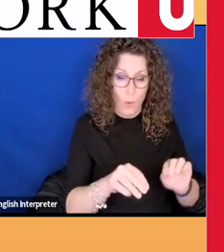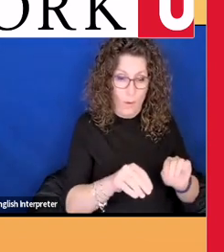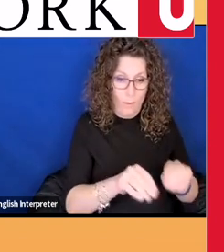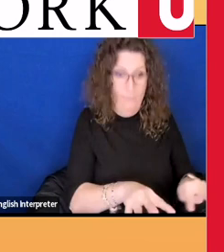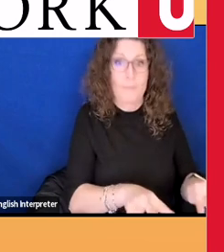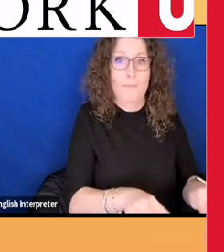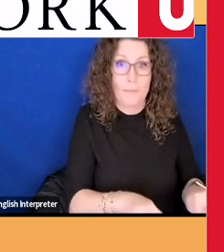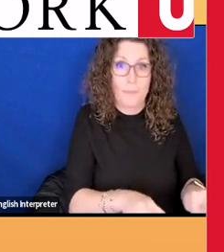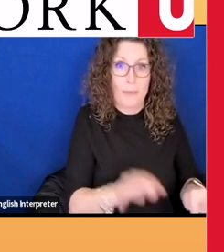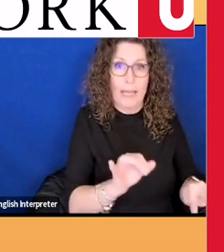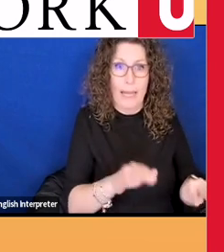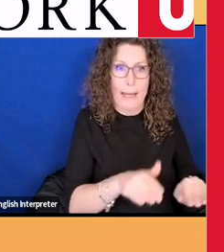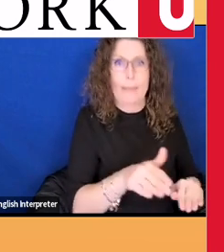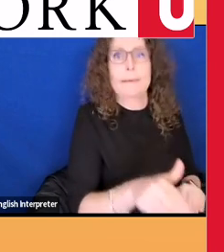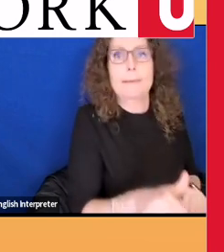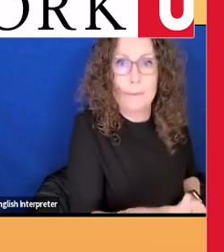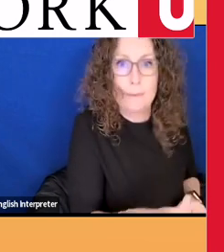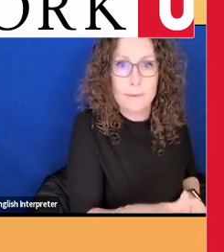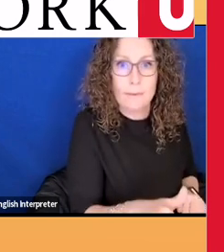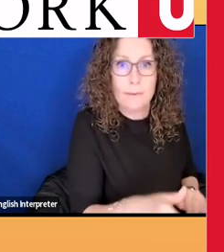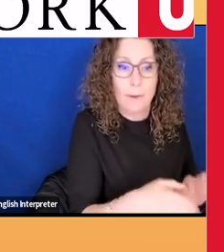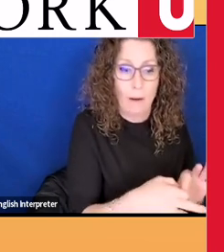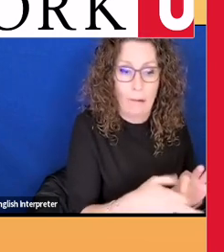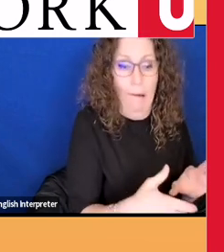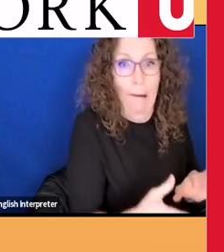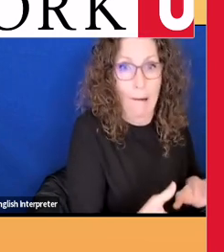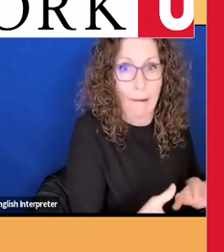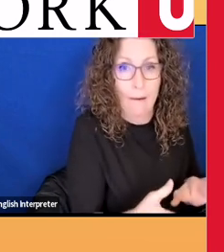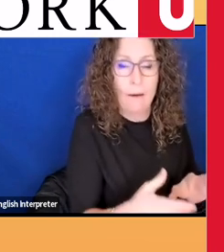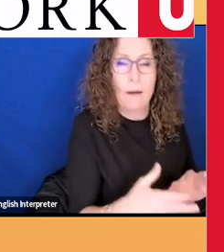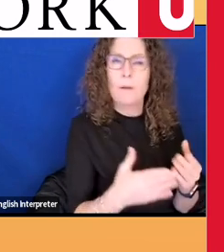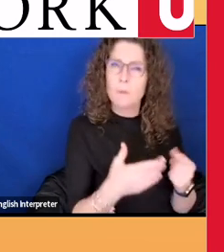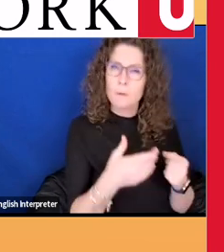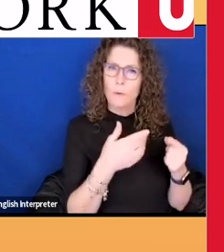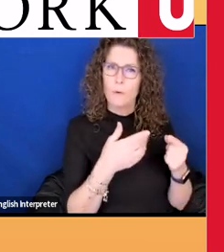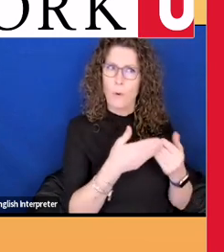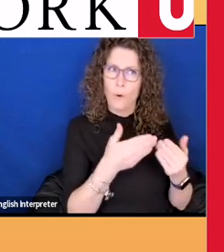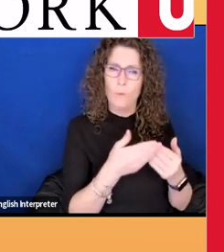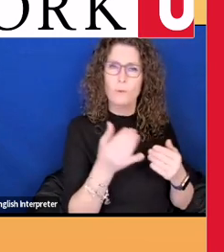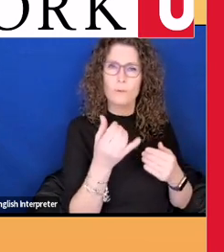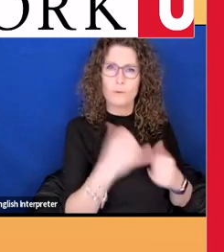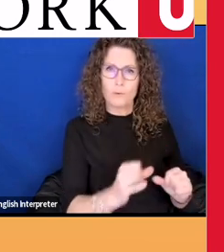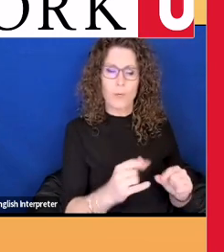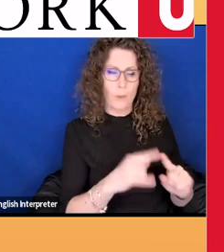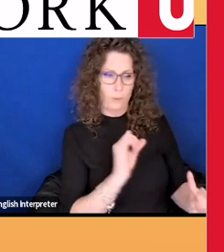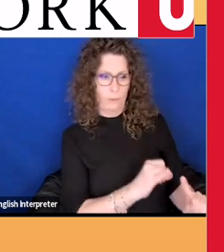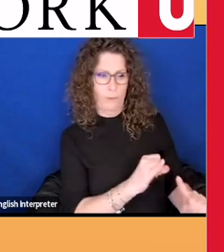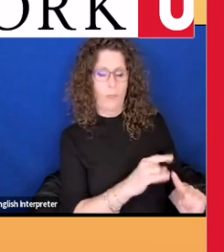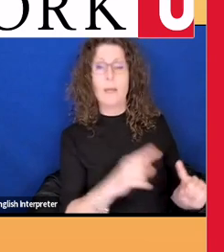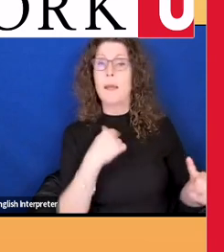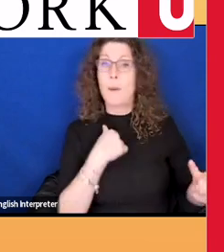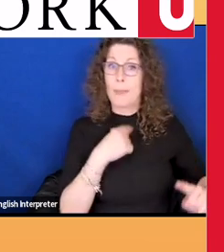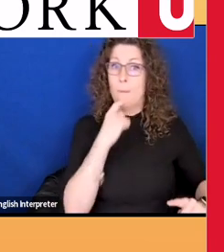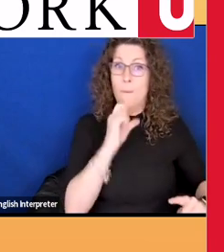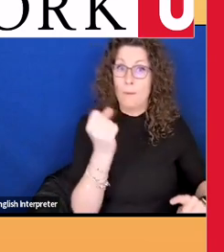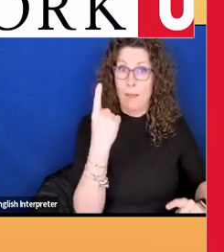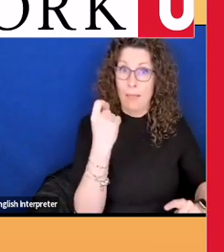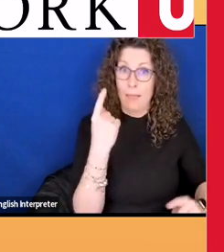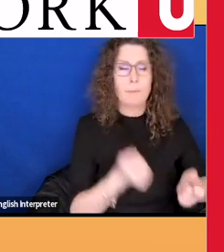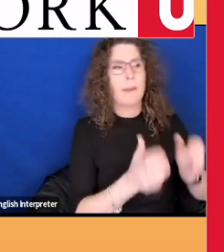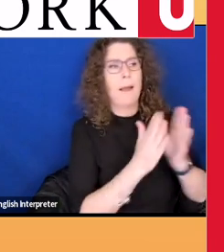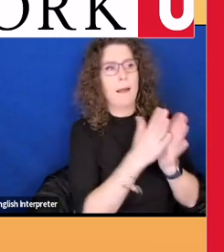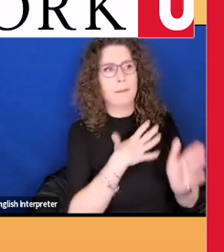Eventually, the child would also try to contain the mother, asking at the age of 11, can men